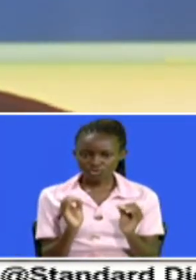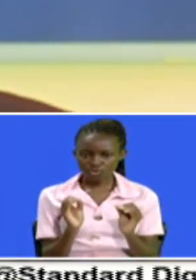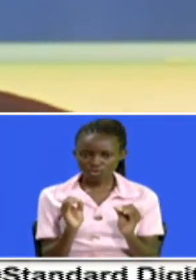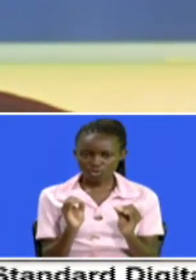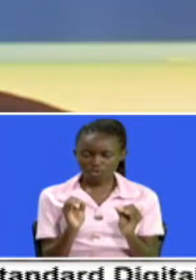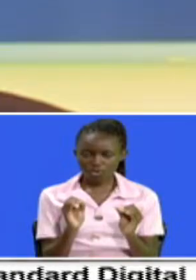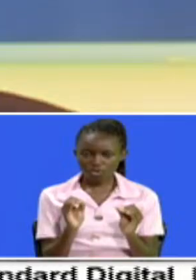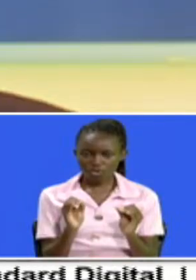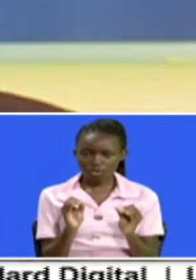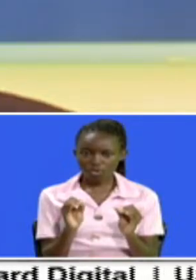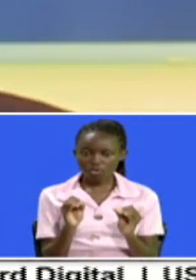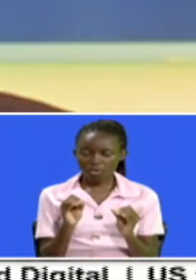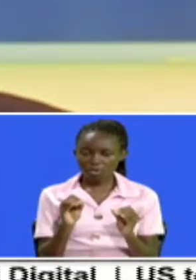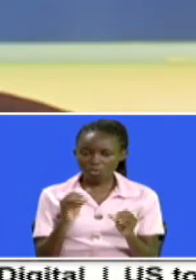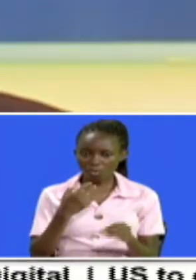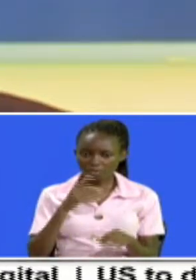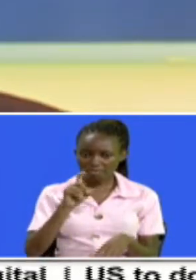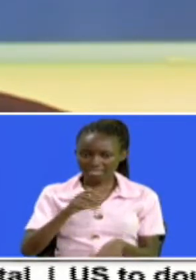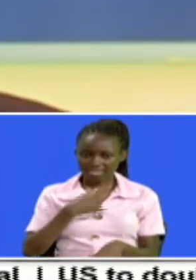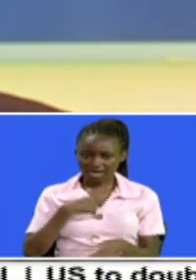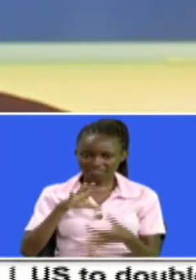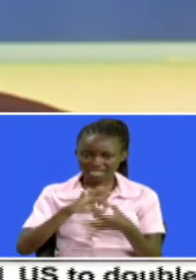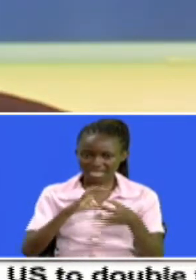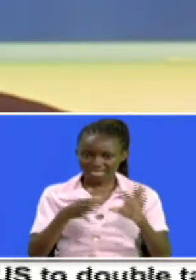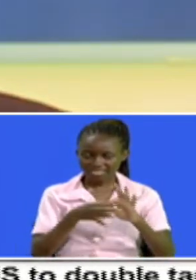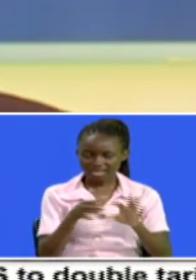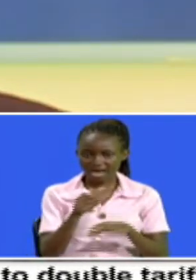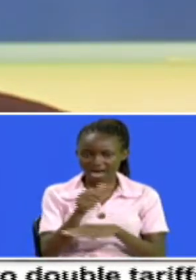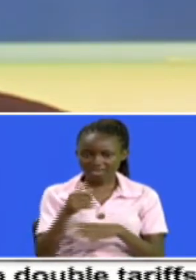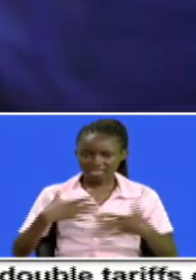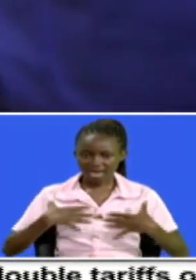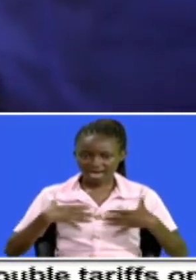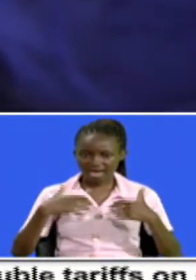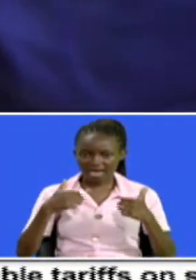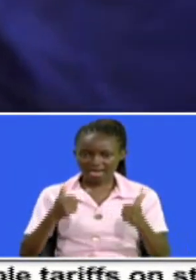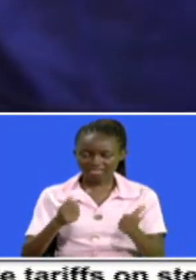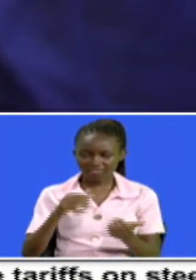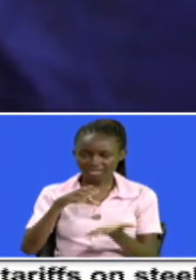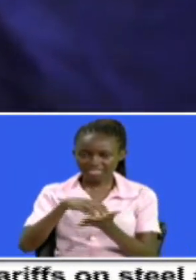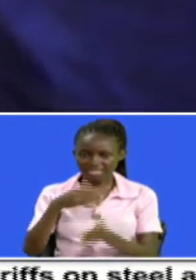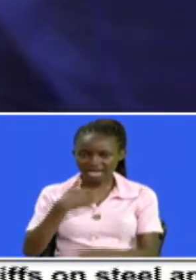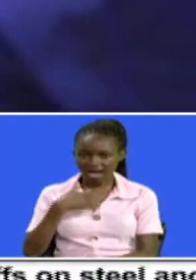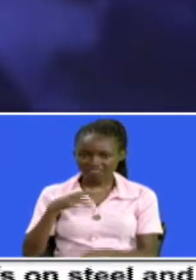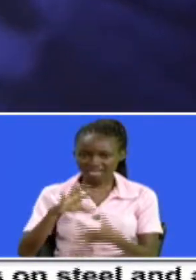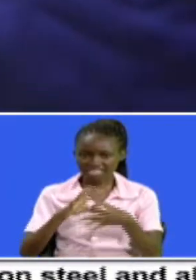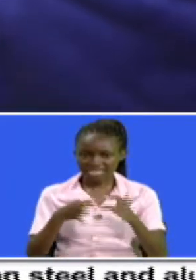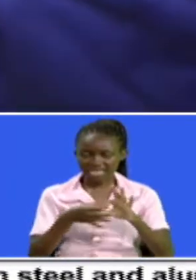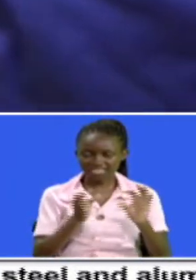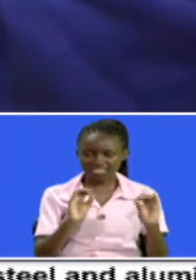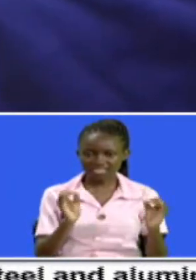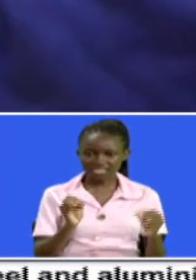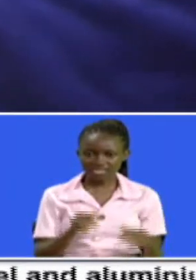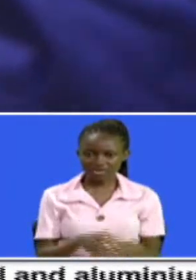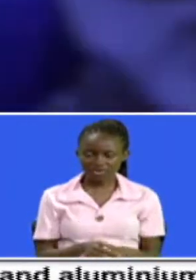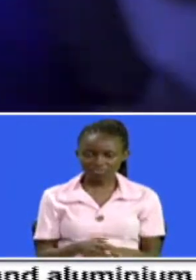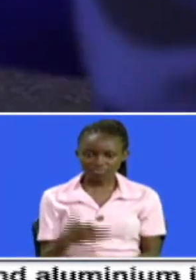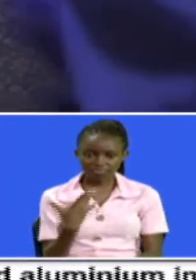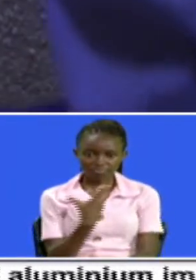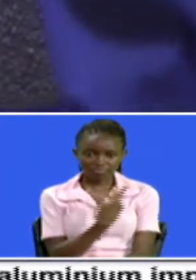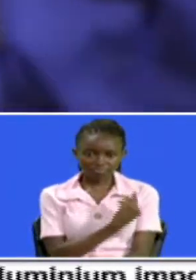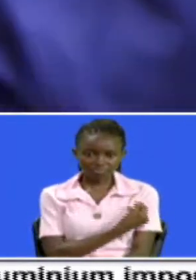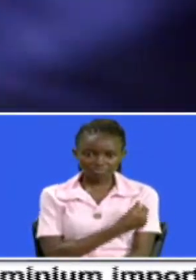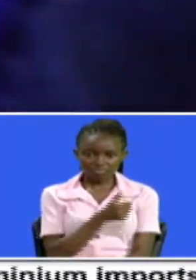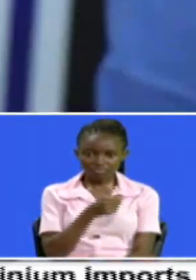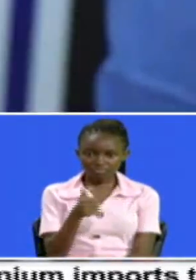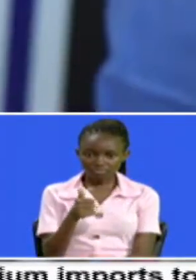need a cold chain. And some of our health facility does not have a cold chain. Expanding access to post-exposure prophylaxis for